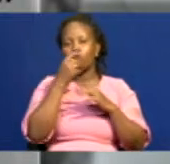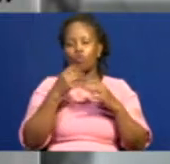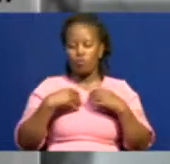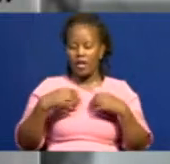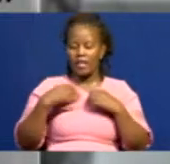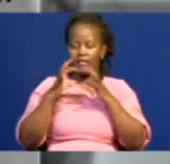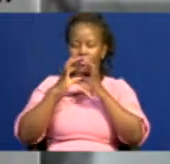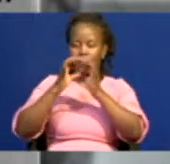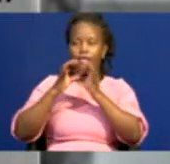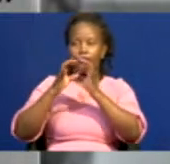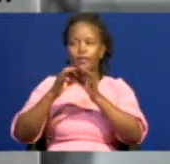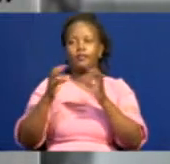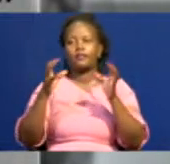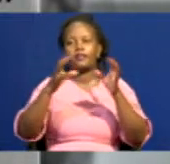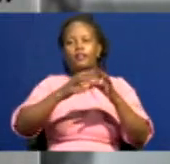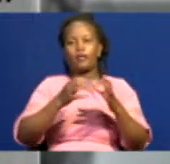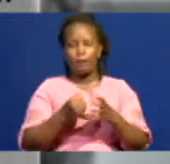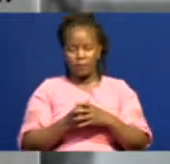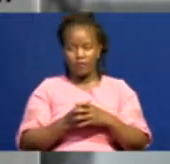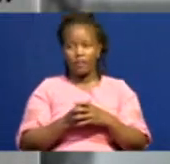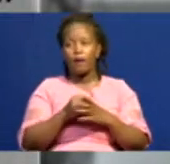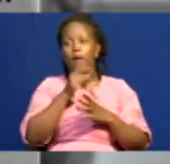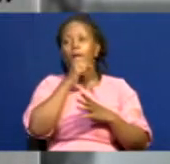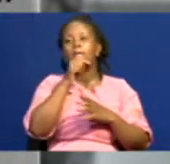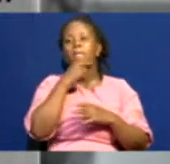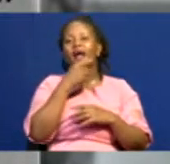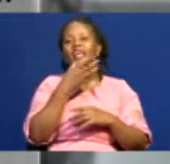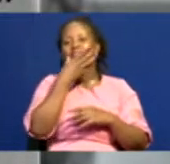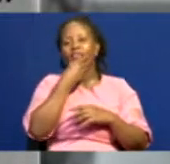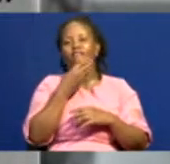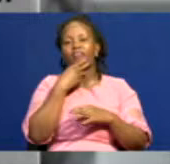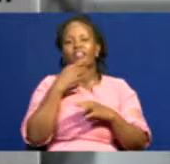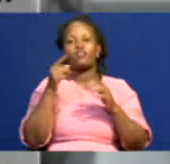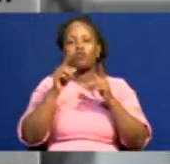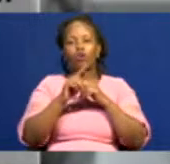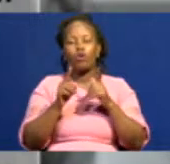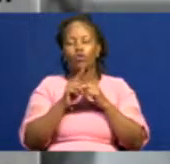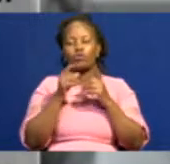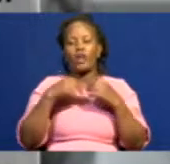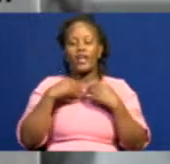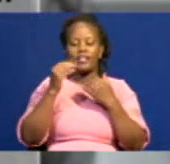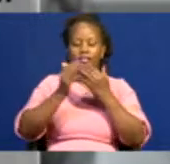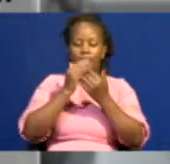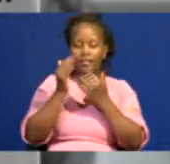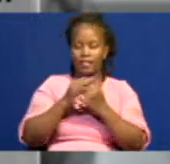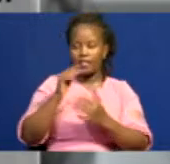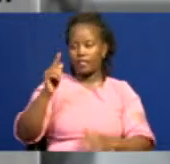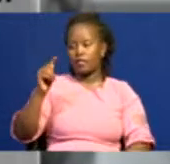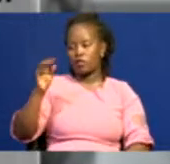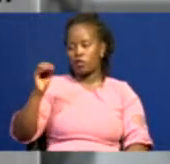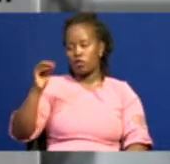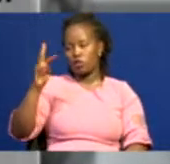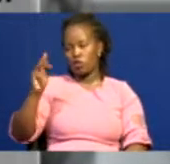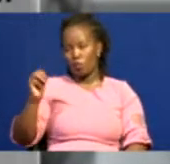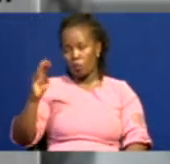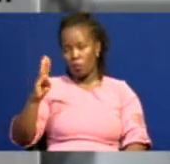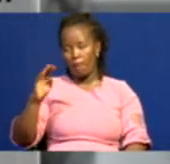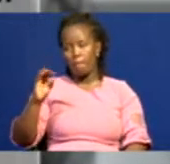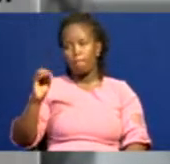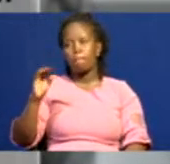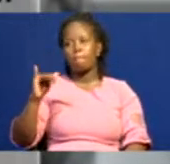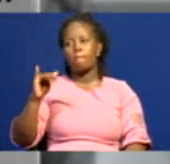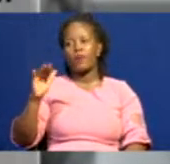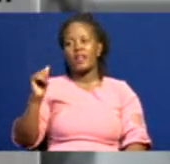Wakula clan. Nyakiamo's father was also Mboya's godfather. During the 1983 snap